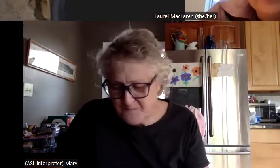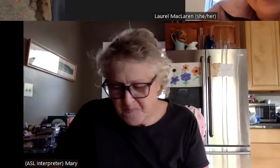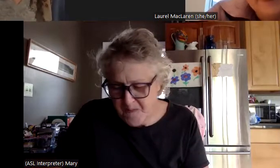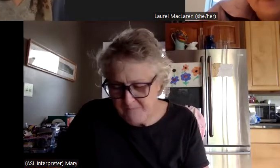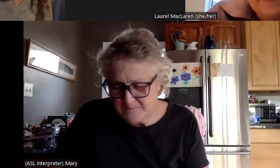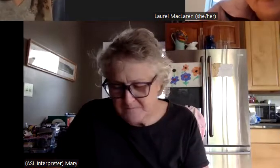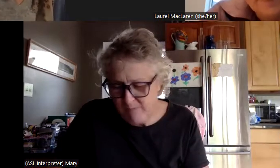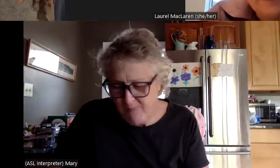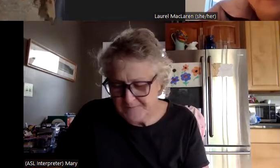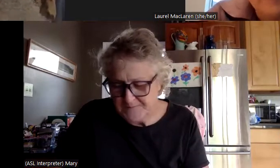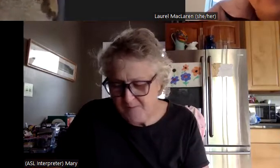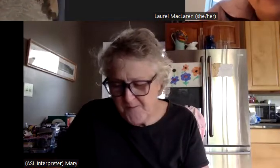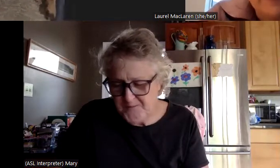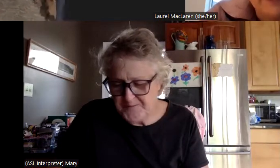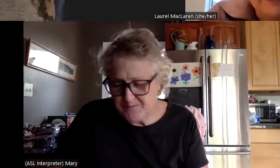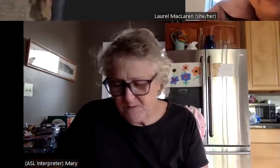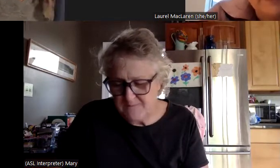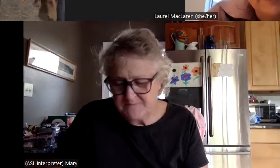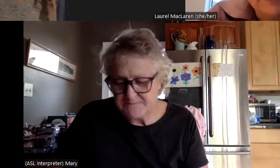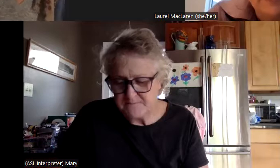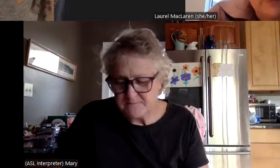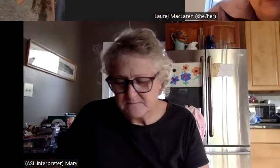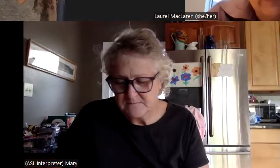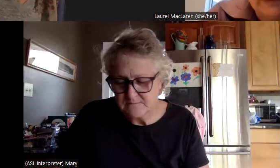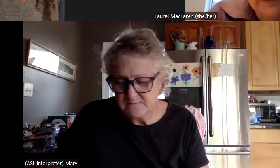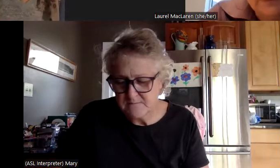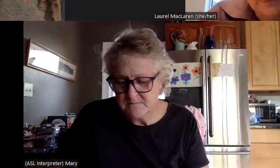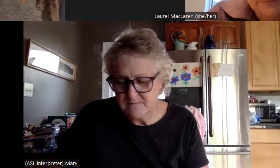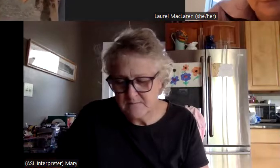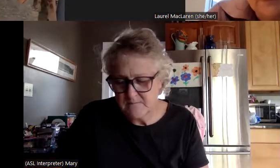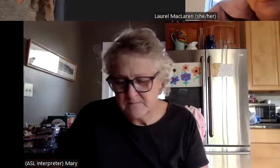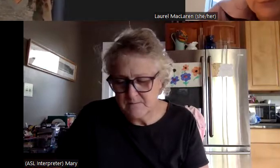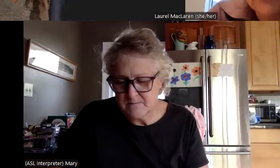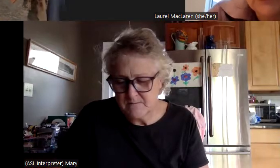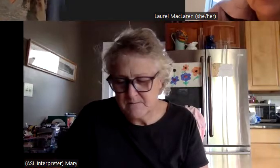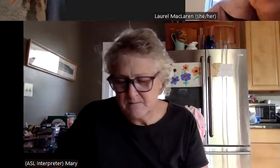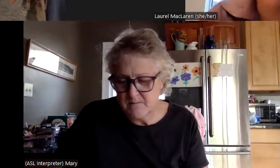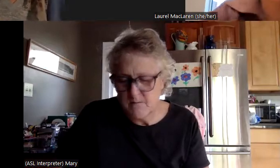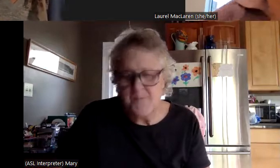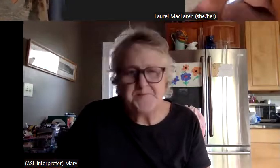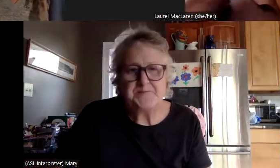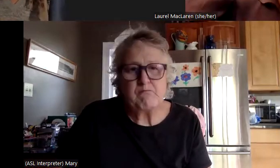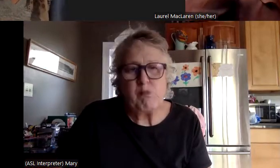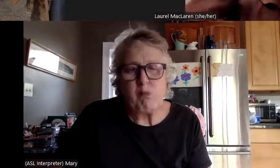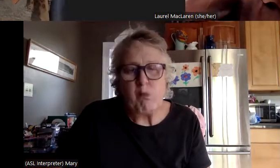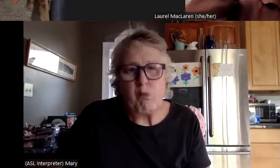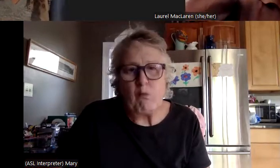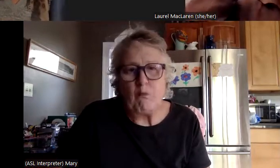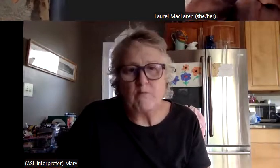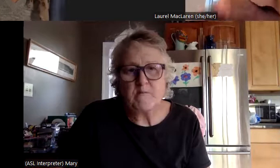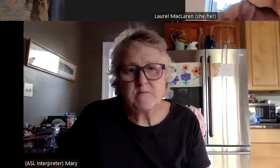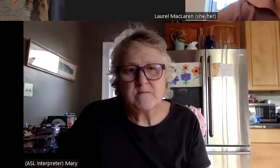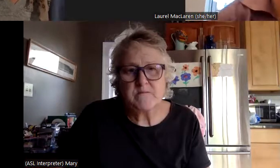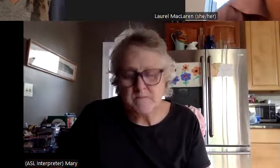So yeah, I mean, like I said, I'm just doing these things while insurance is intact. Mm-hmm. Mm-hmm. God, because I